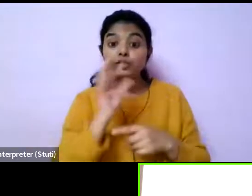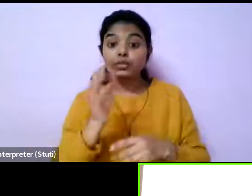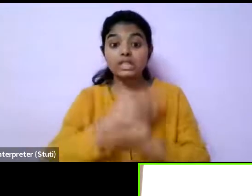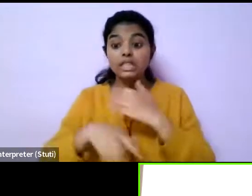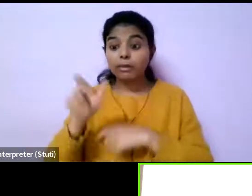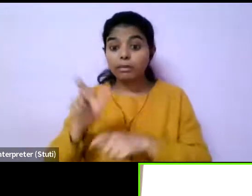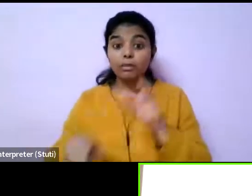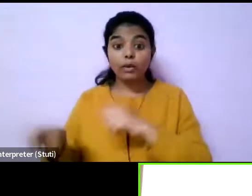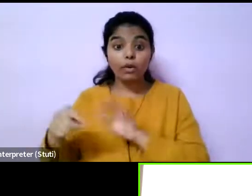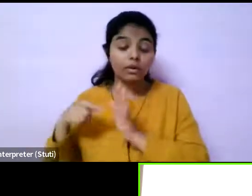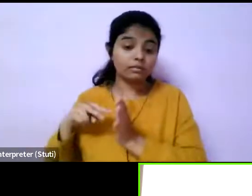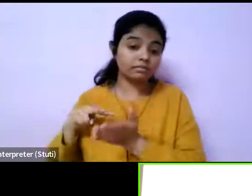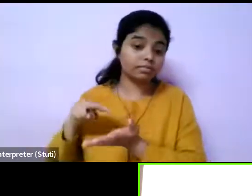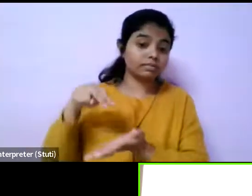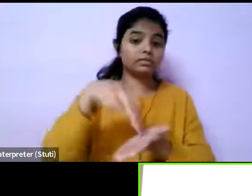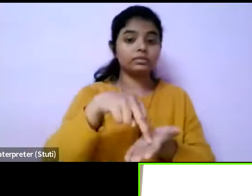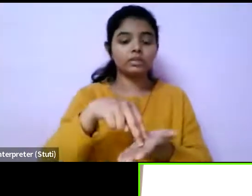say